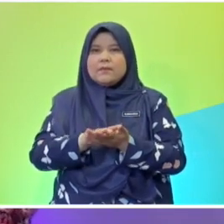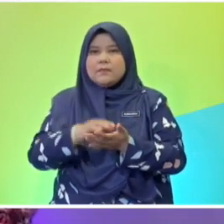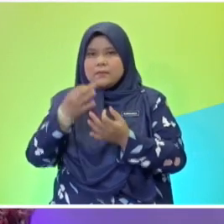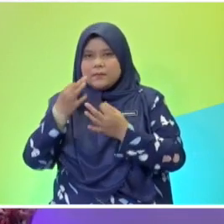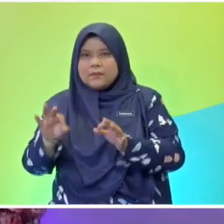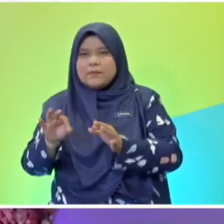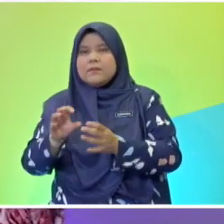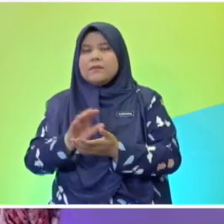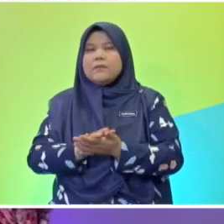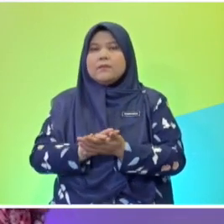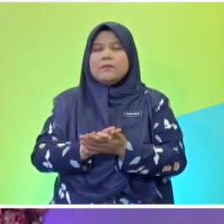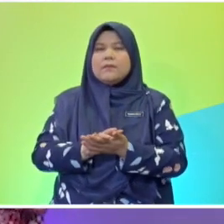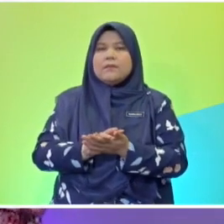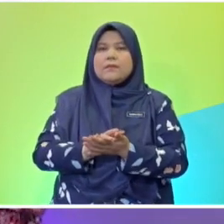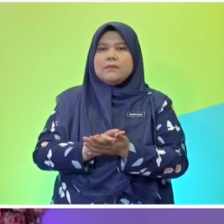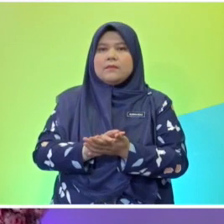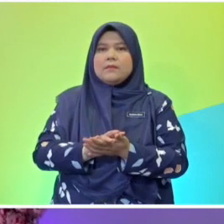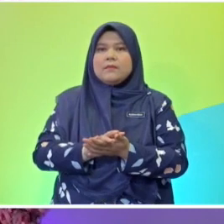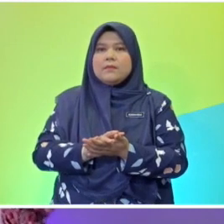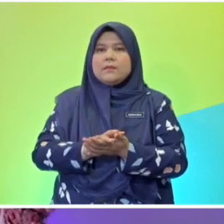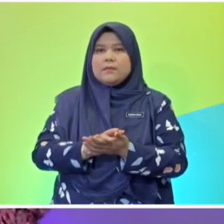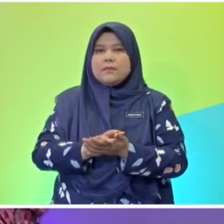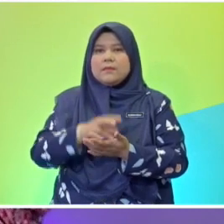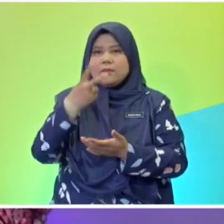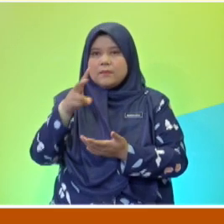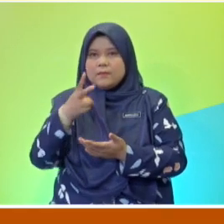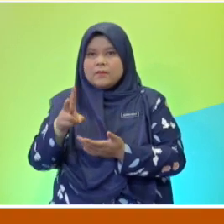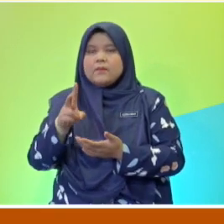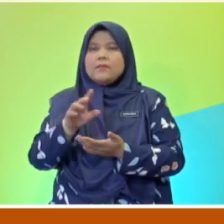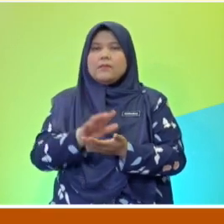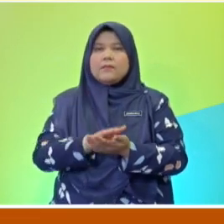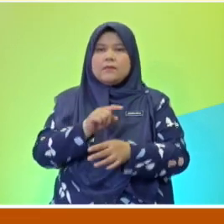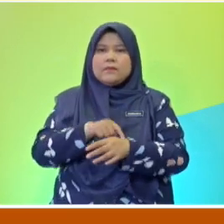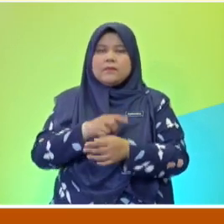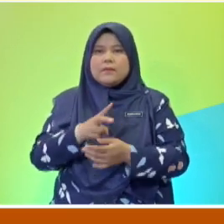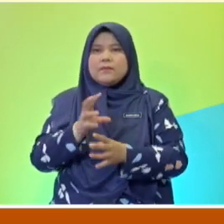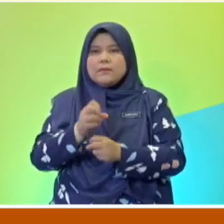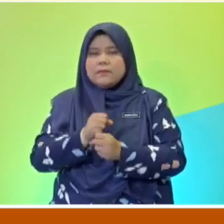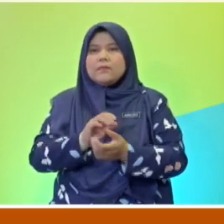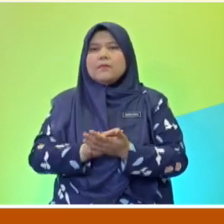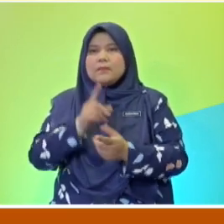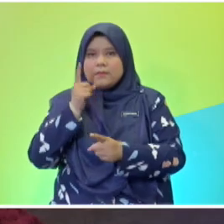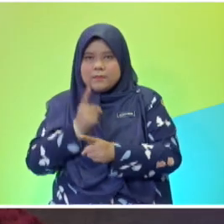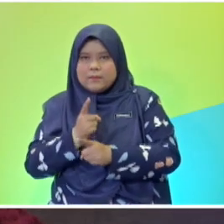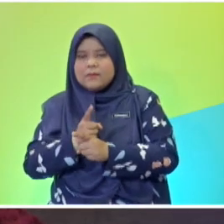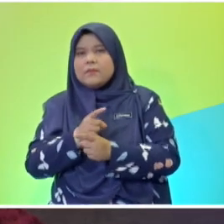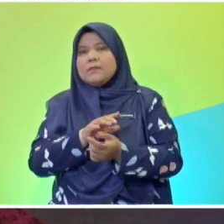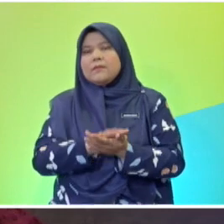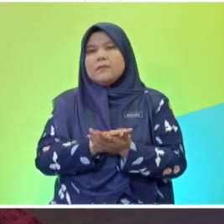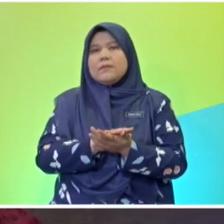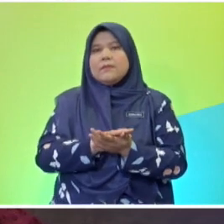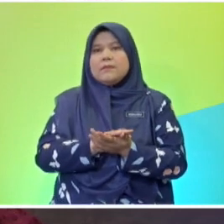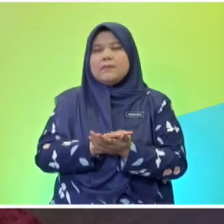free. Okay, so if only applicable at 12 until 3. So that's right, correct.